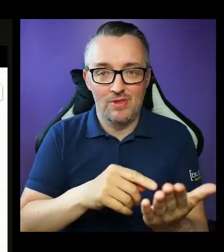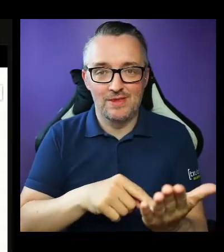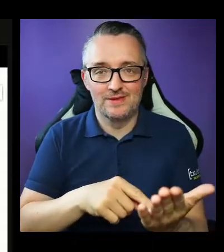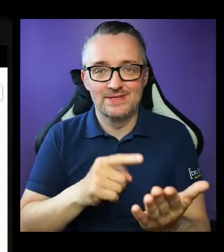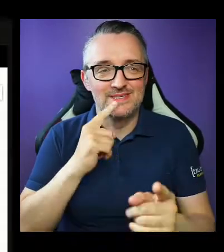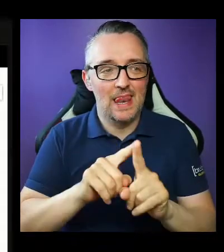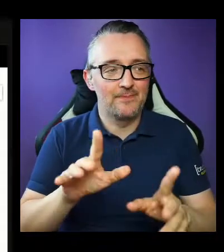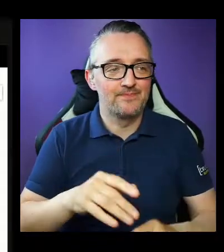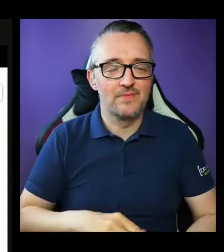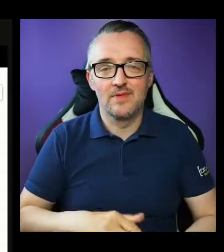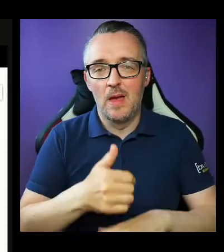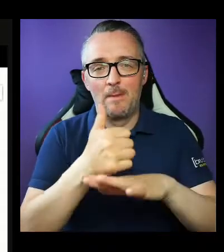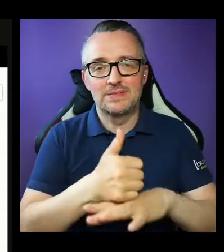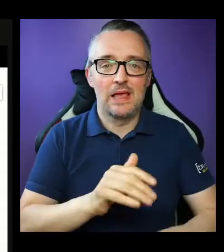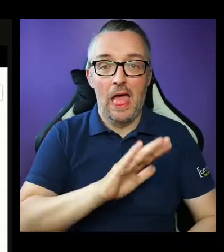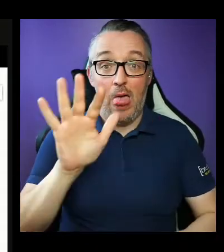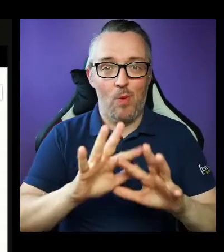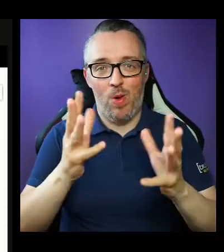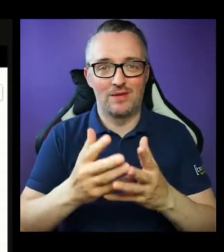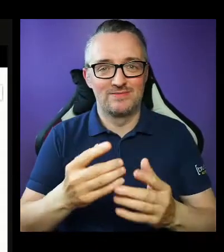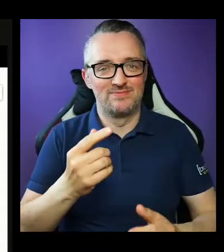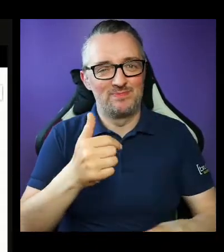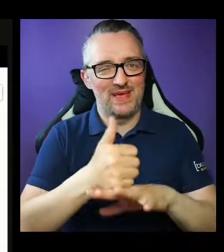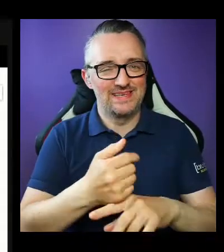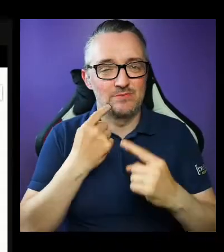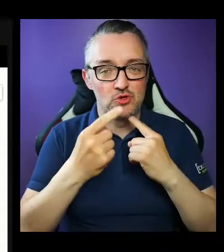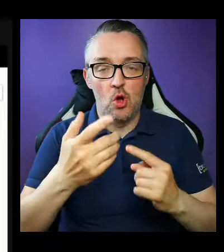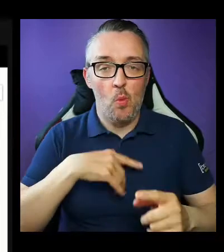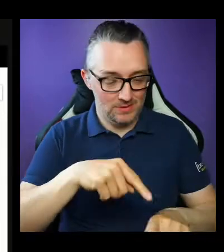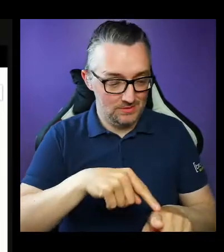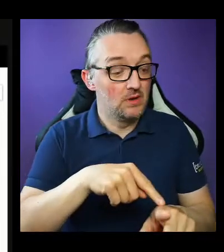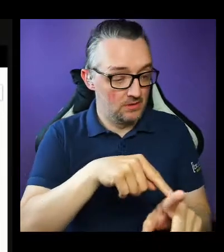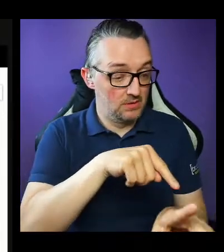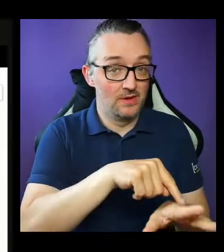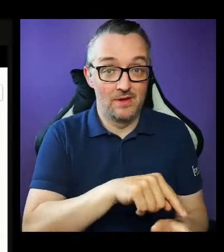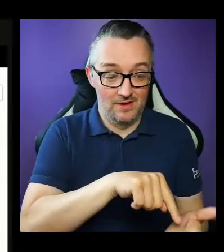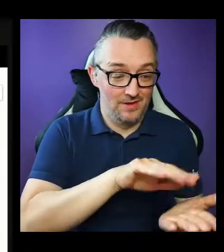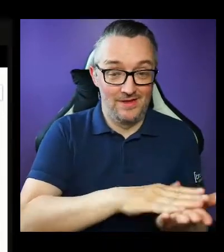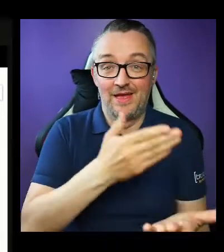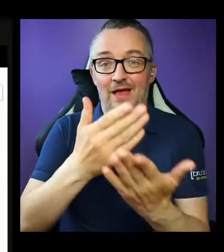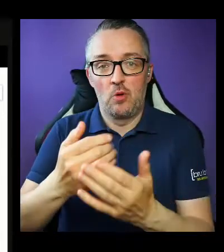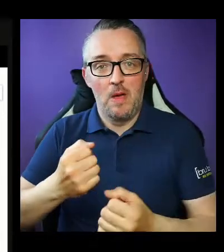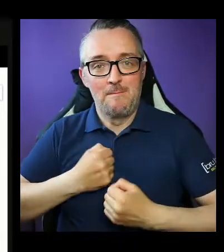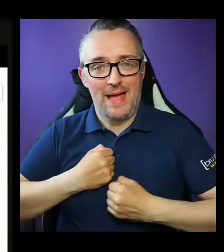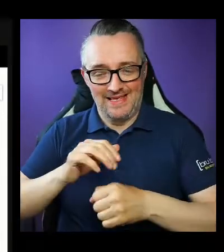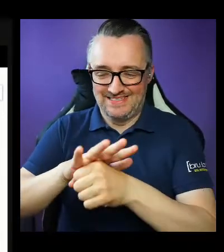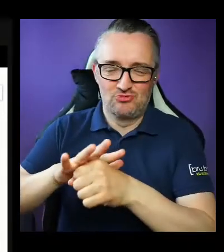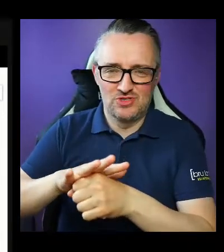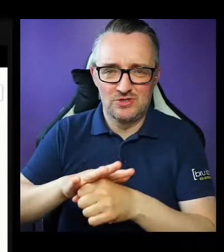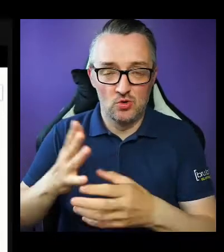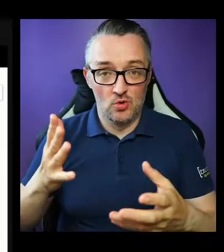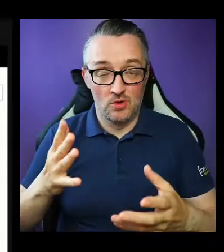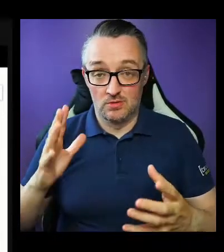world type of examples. But then when you try to apply that to your use case, things get way